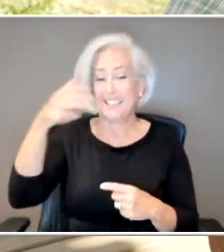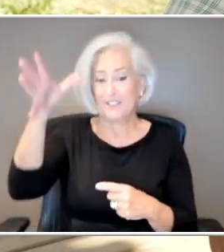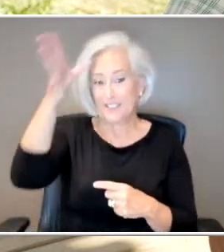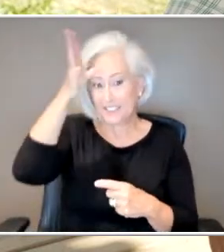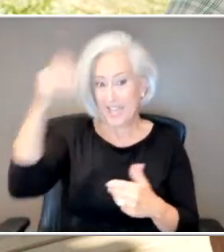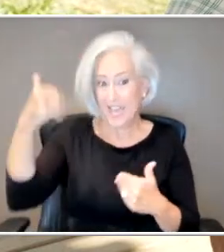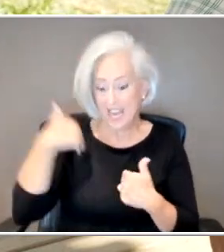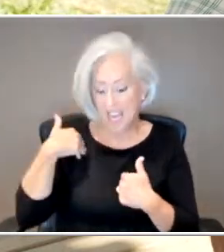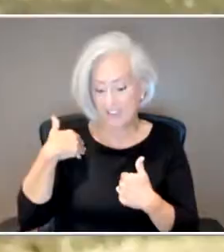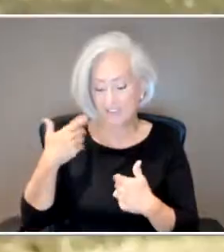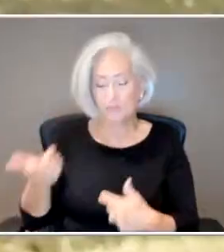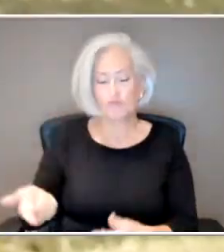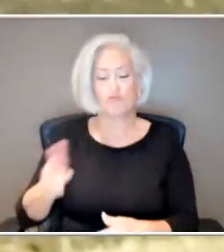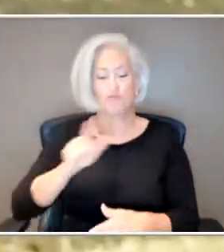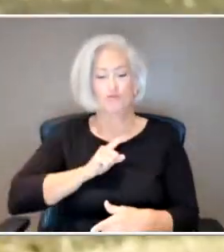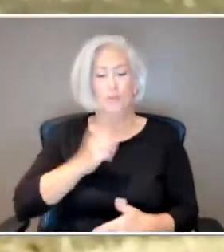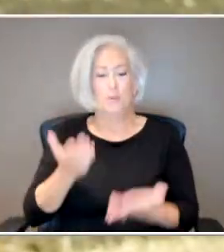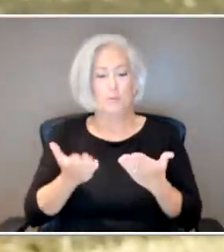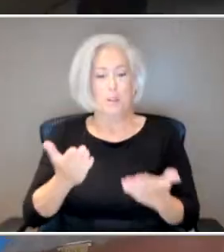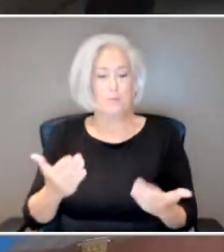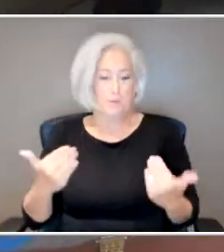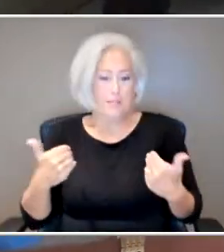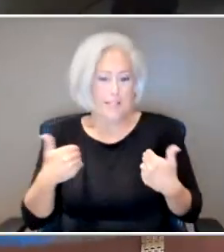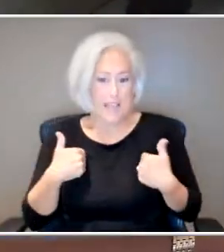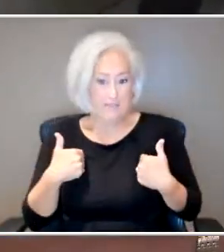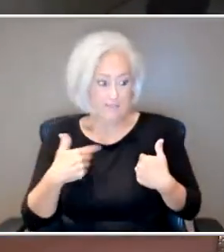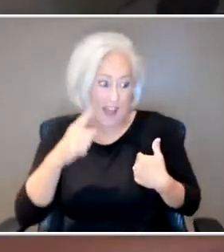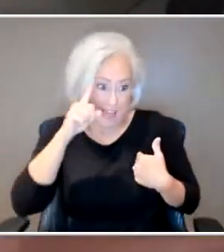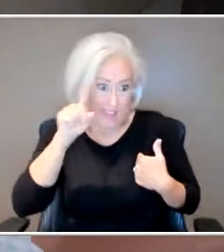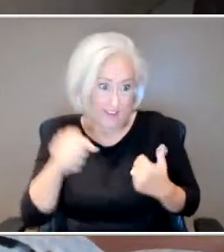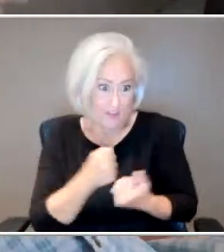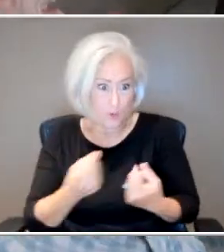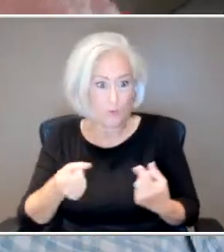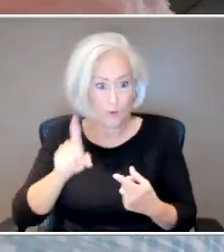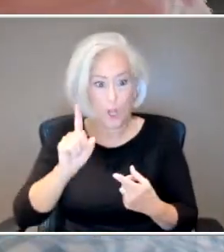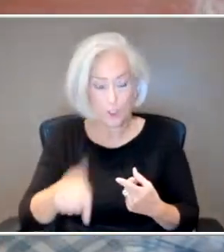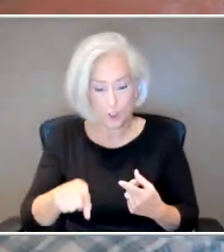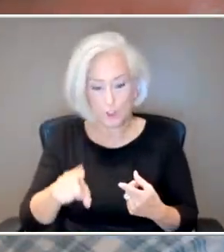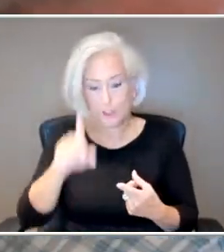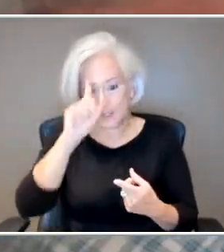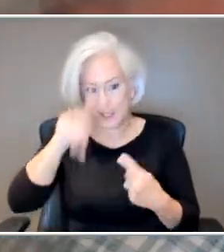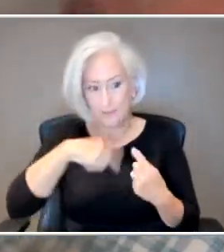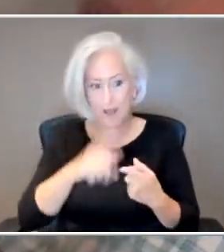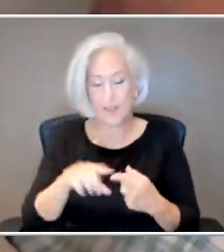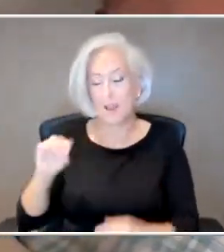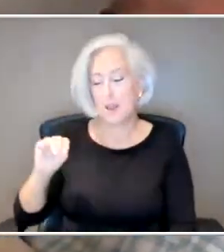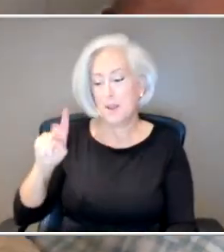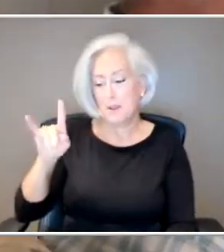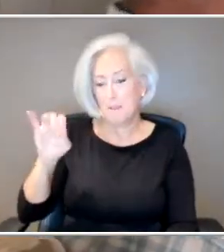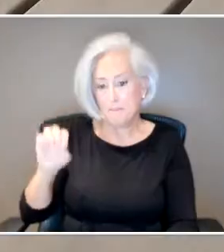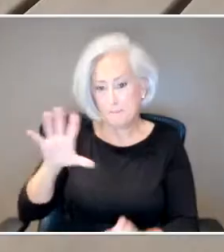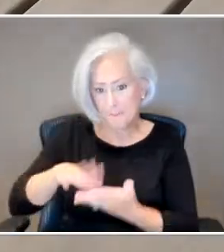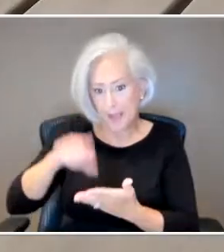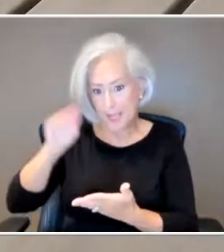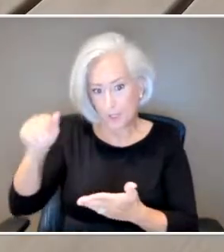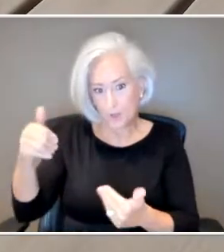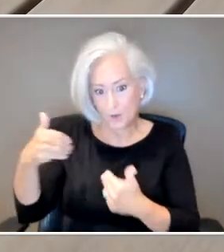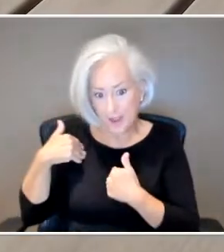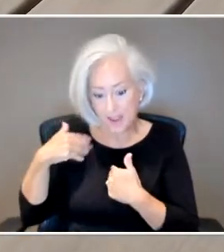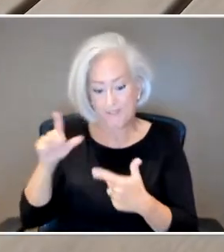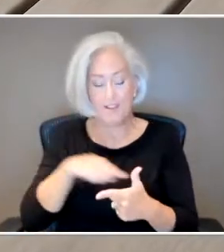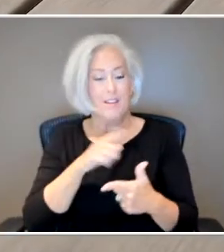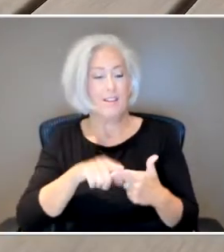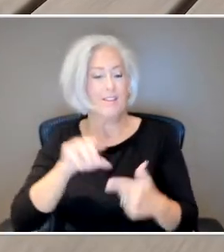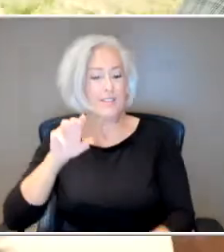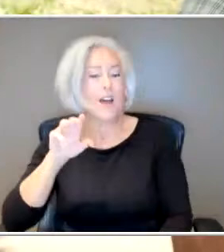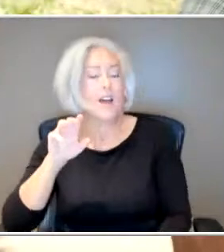be vigilant about that. I think everybody should. Mike got the news first, and shortly after, Matt received the same